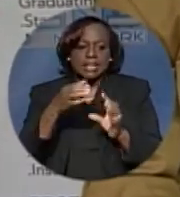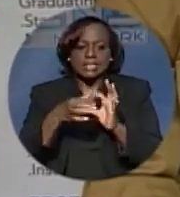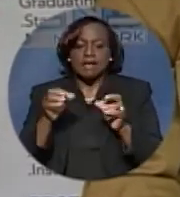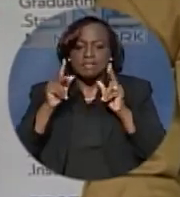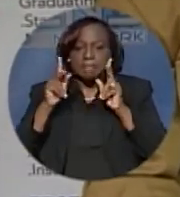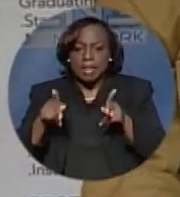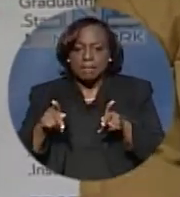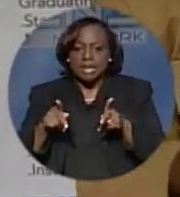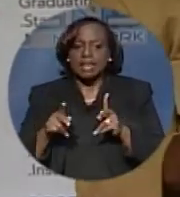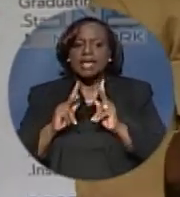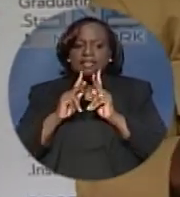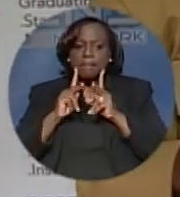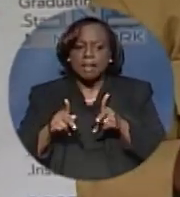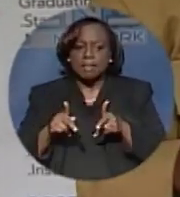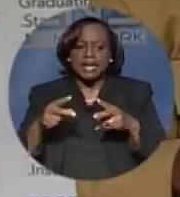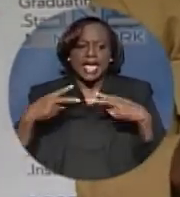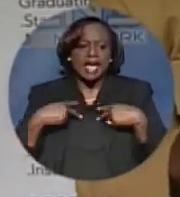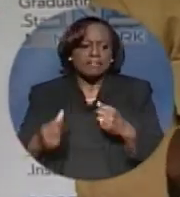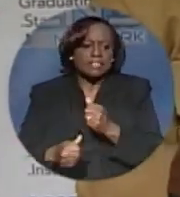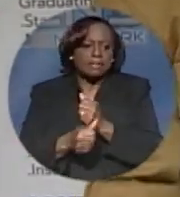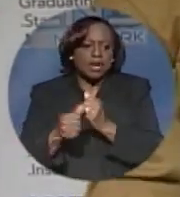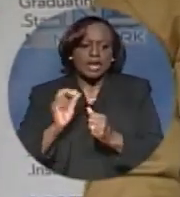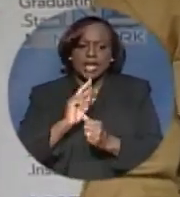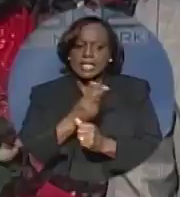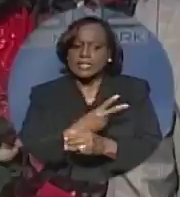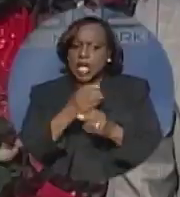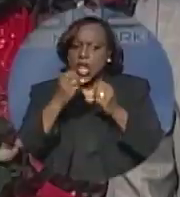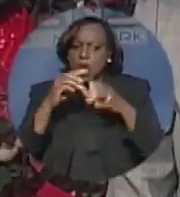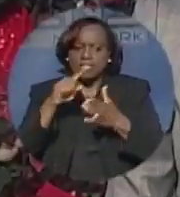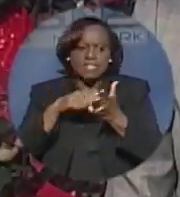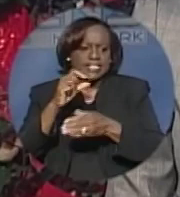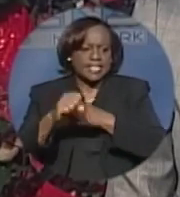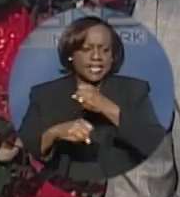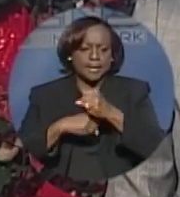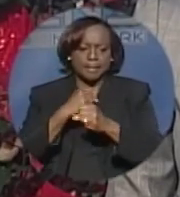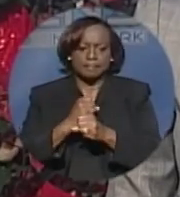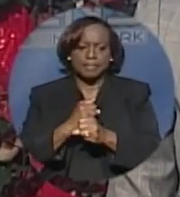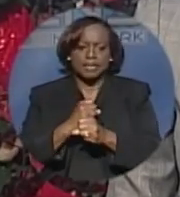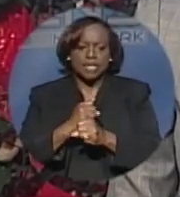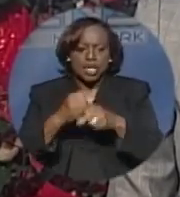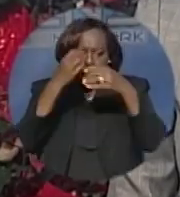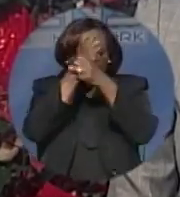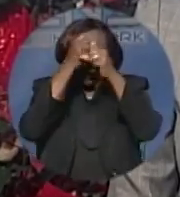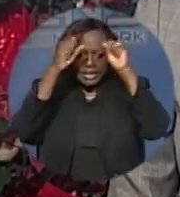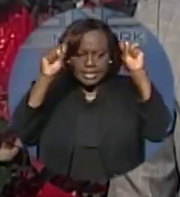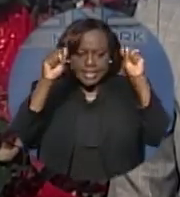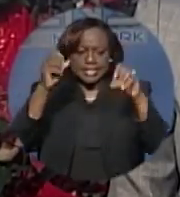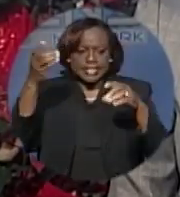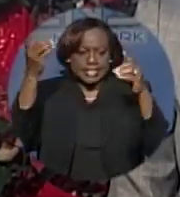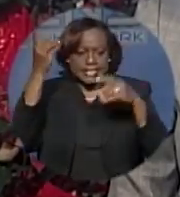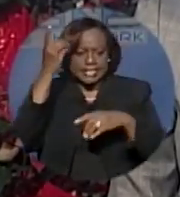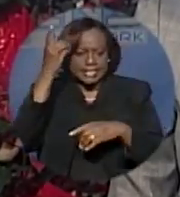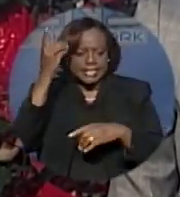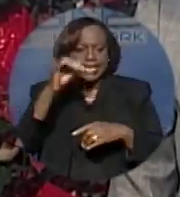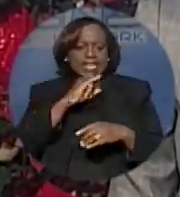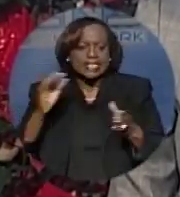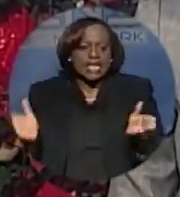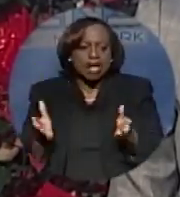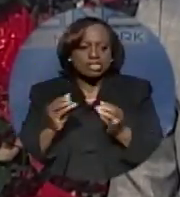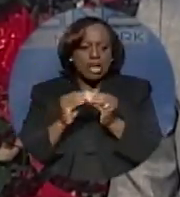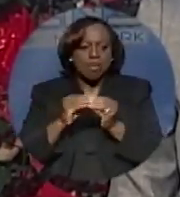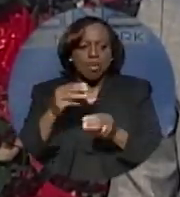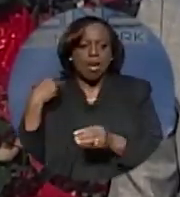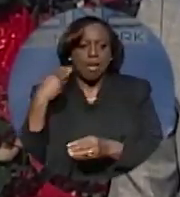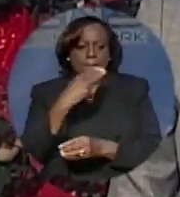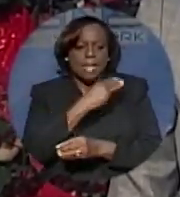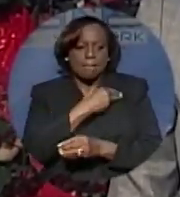public have given us overwhelming support during the past year. Now, Superintendent Dean is encouraging more members of the public to